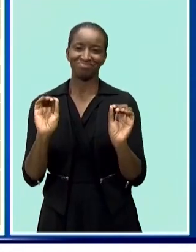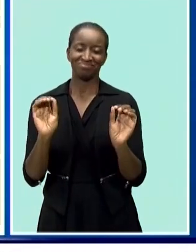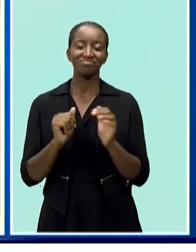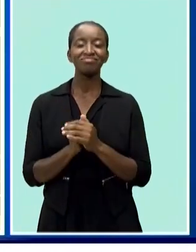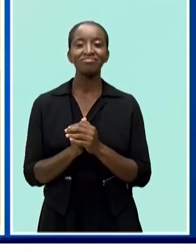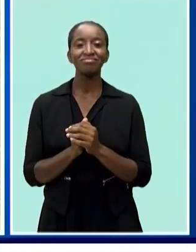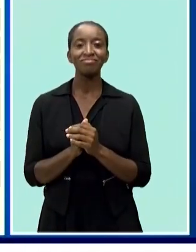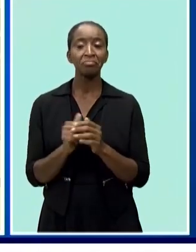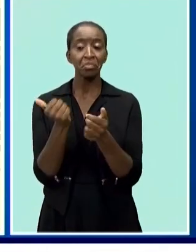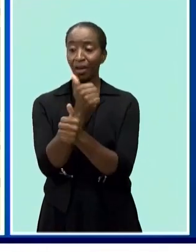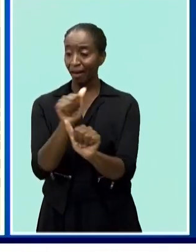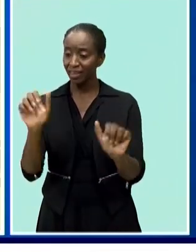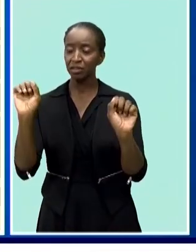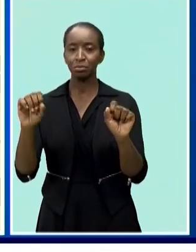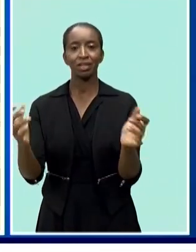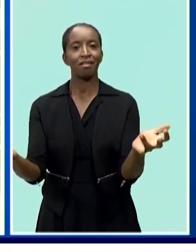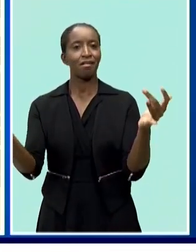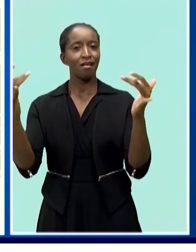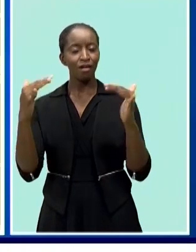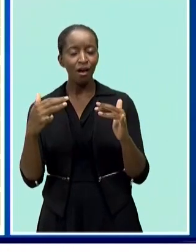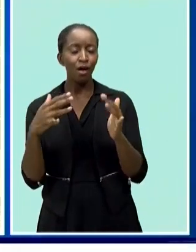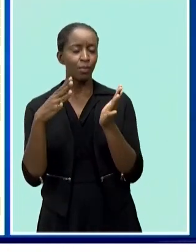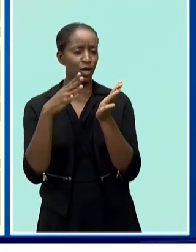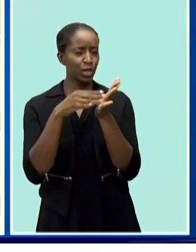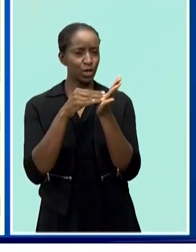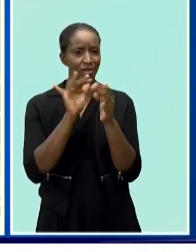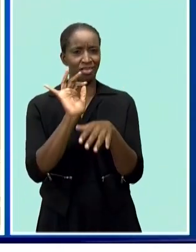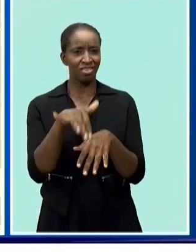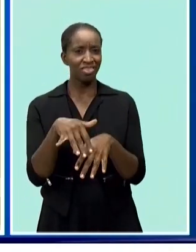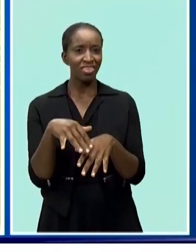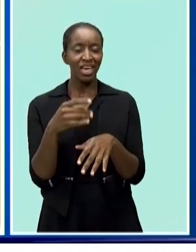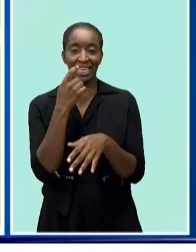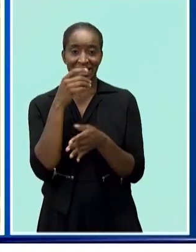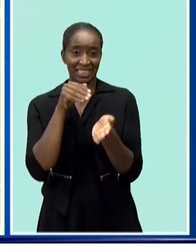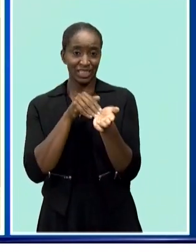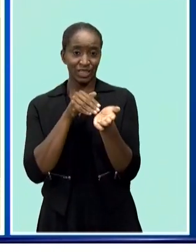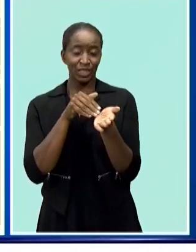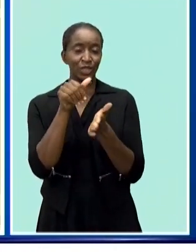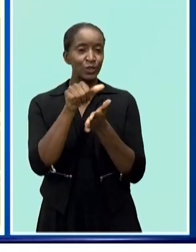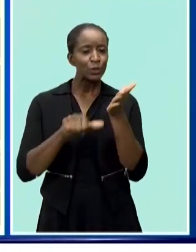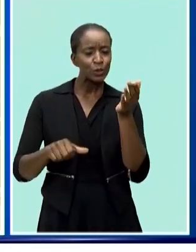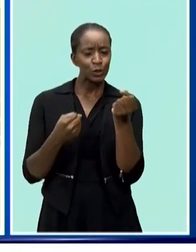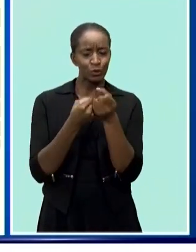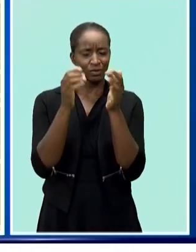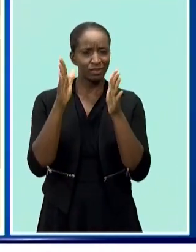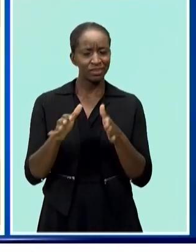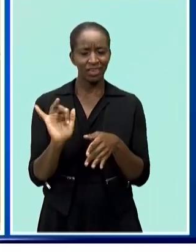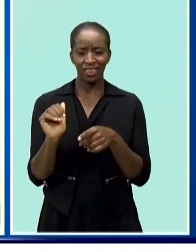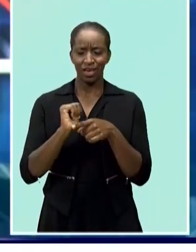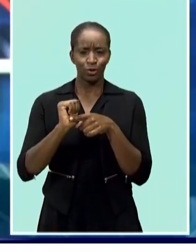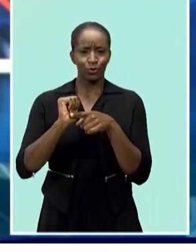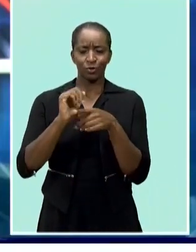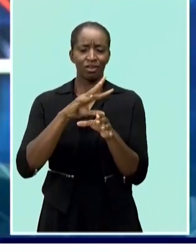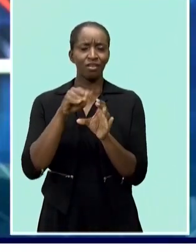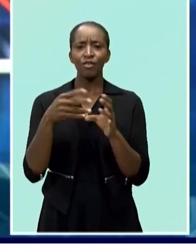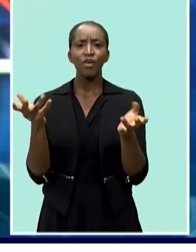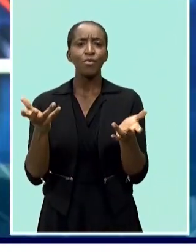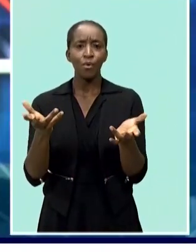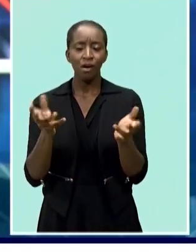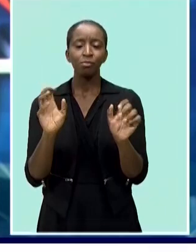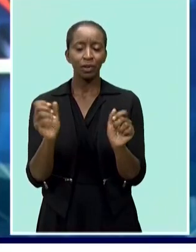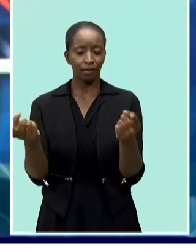and have some education in what the dental surgery assistance course is all about. Well,